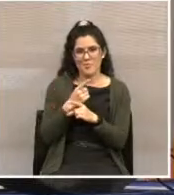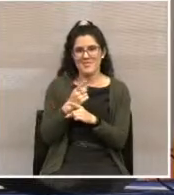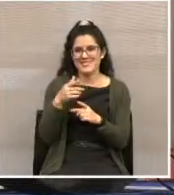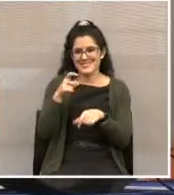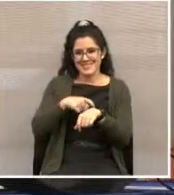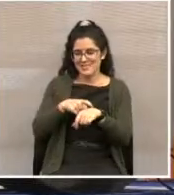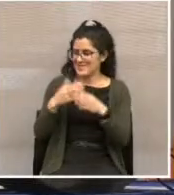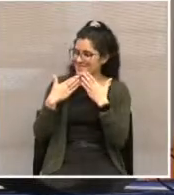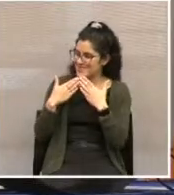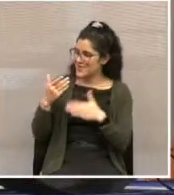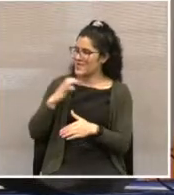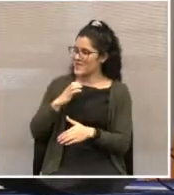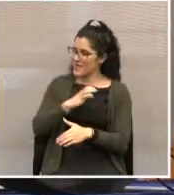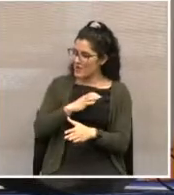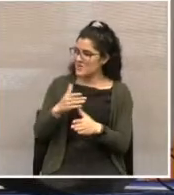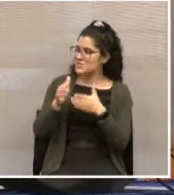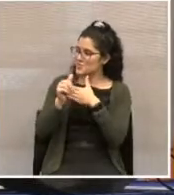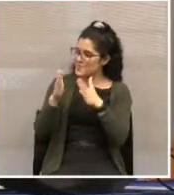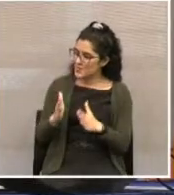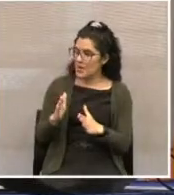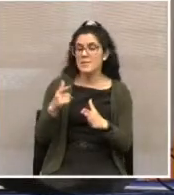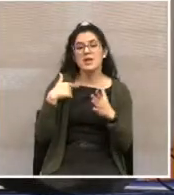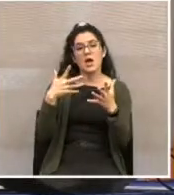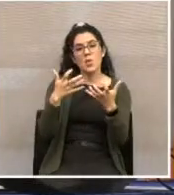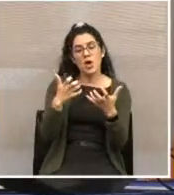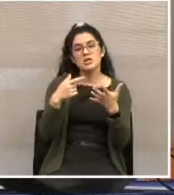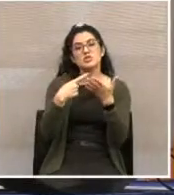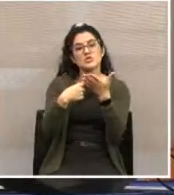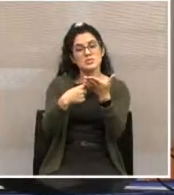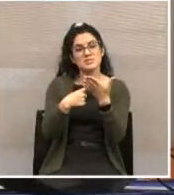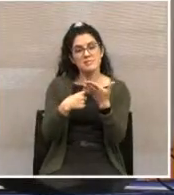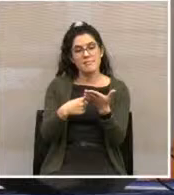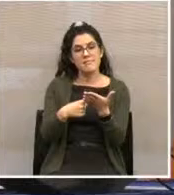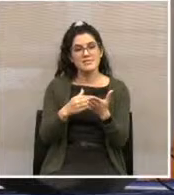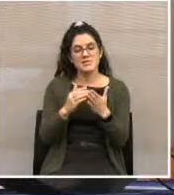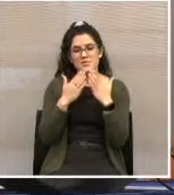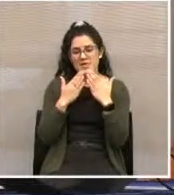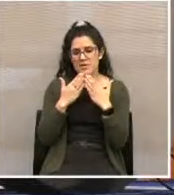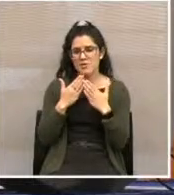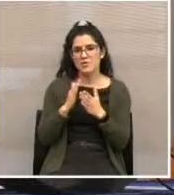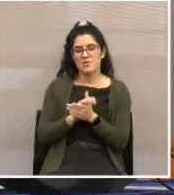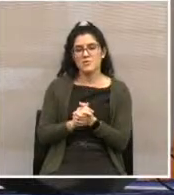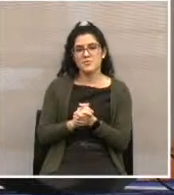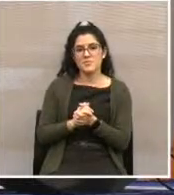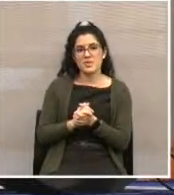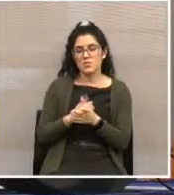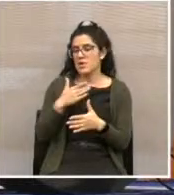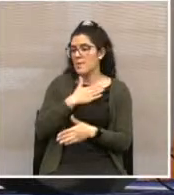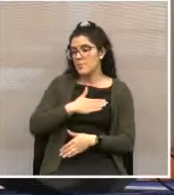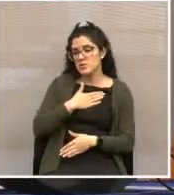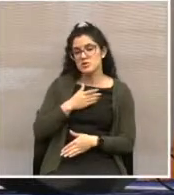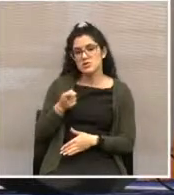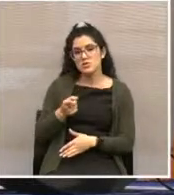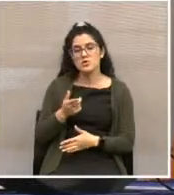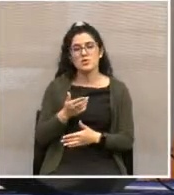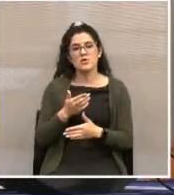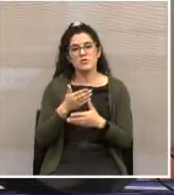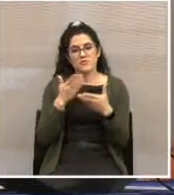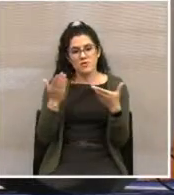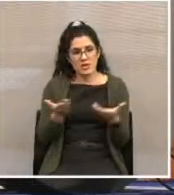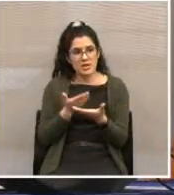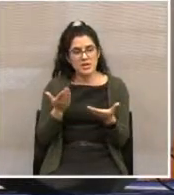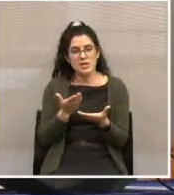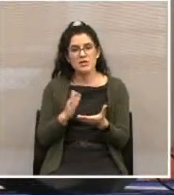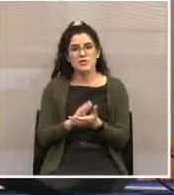leadership in Congress, but let me just say that to our hosts, we appreciate you opening up your